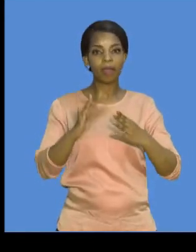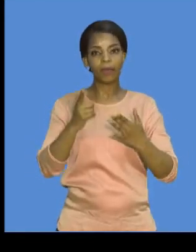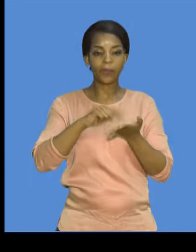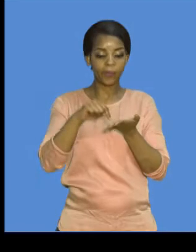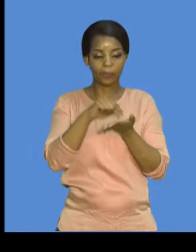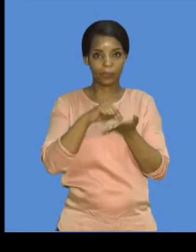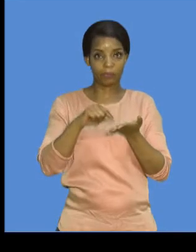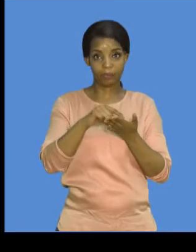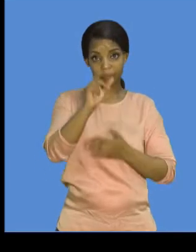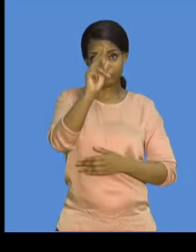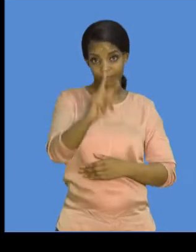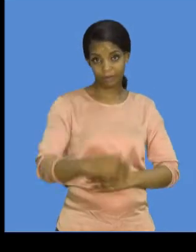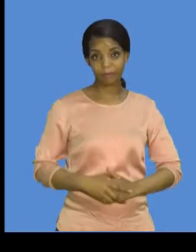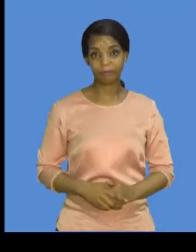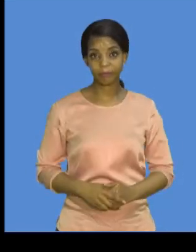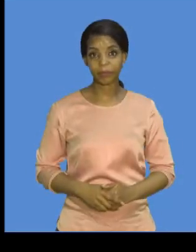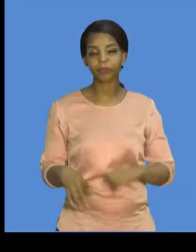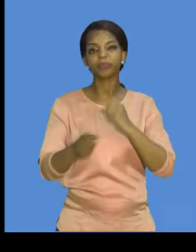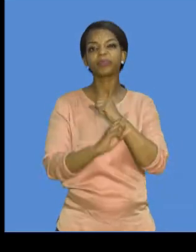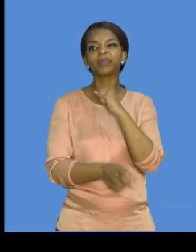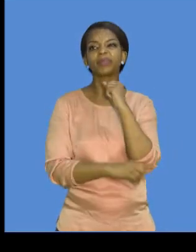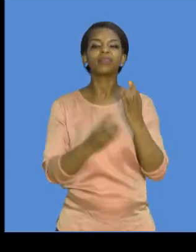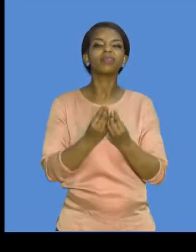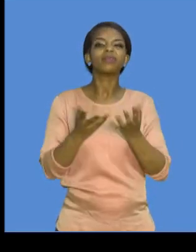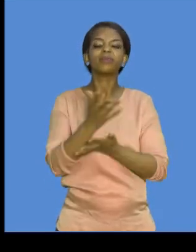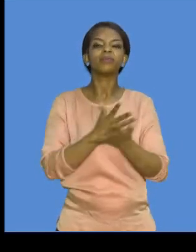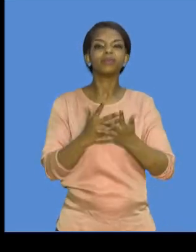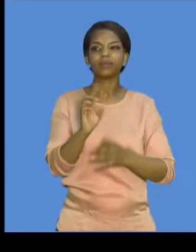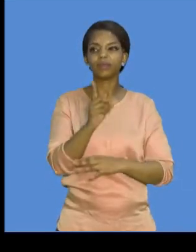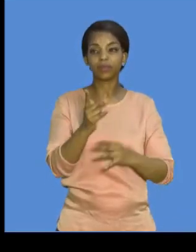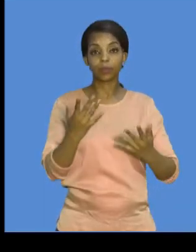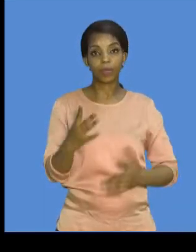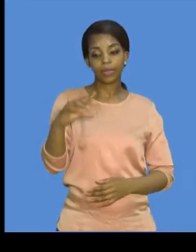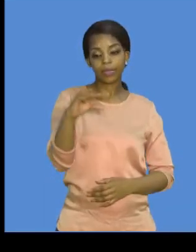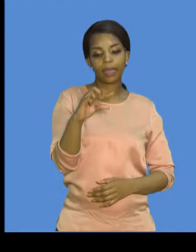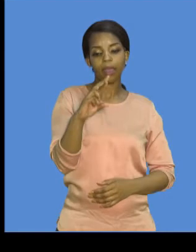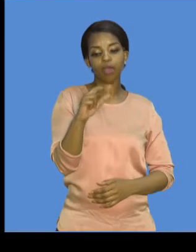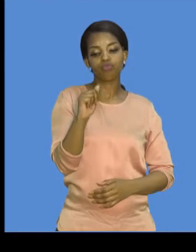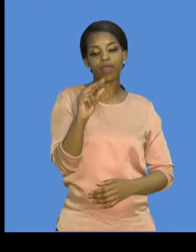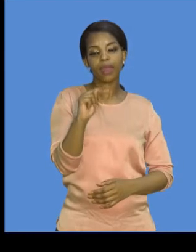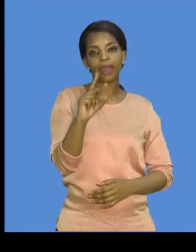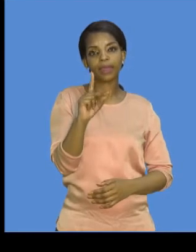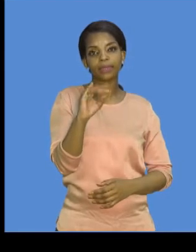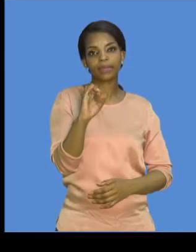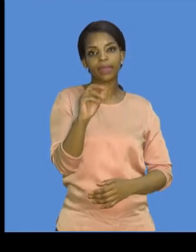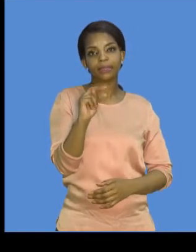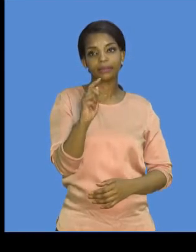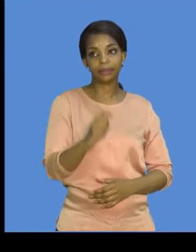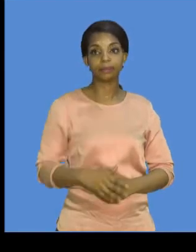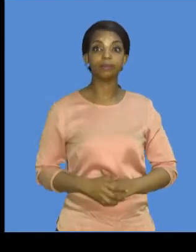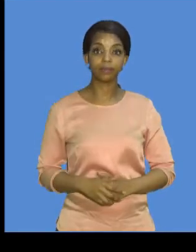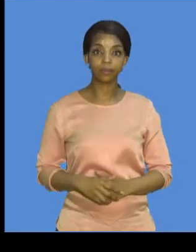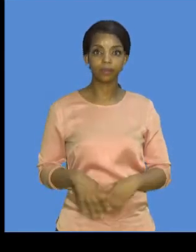last keyword was the gradient, which is the steepness of a slope. Now if we look at the concept